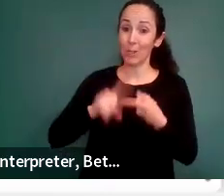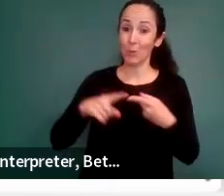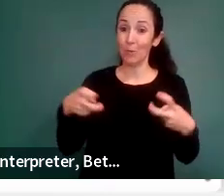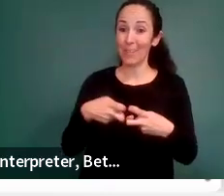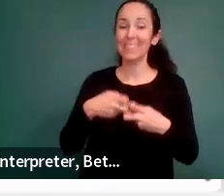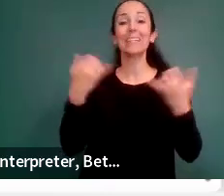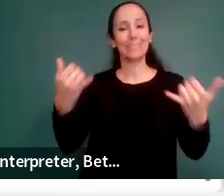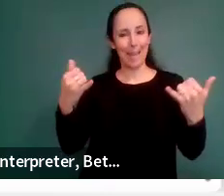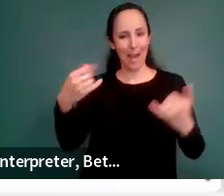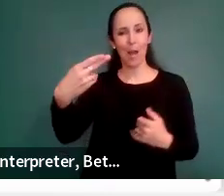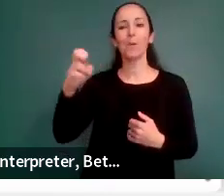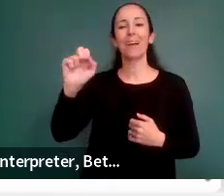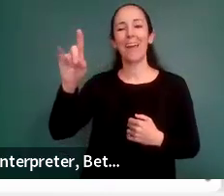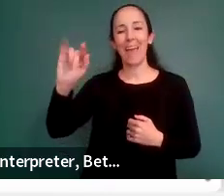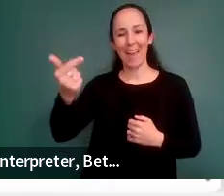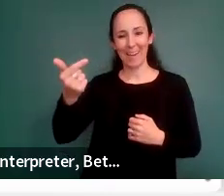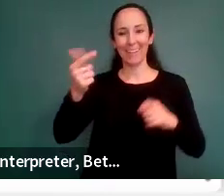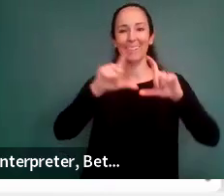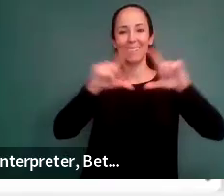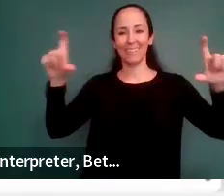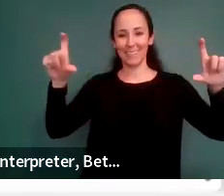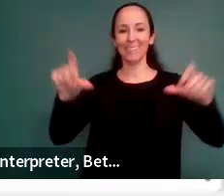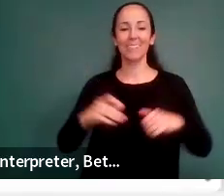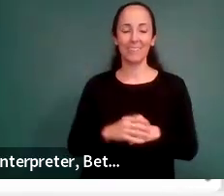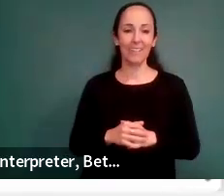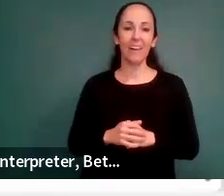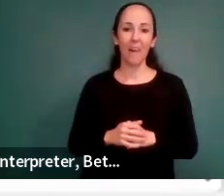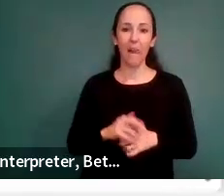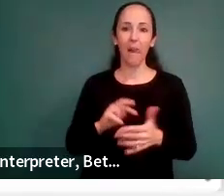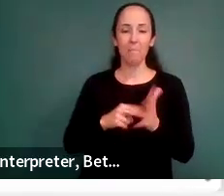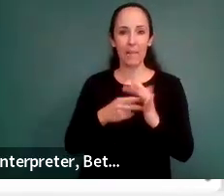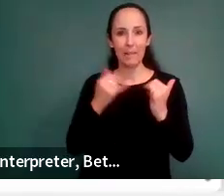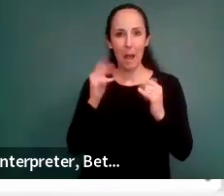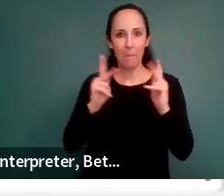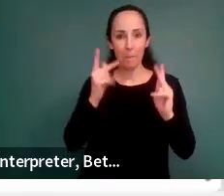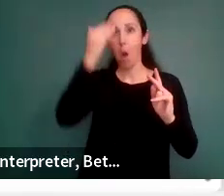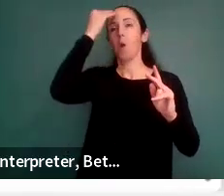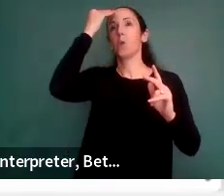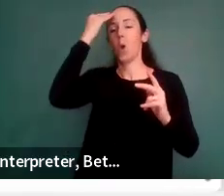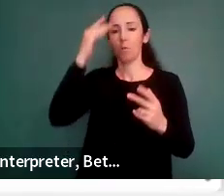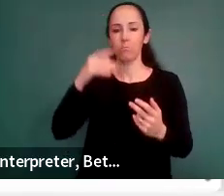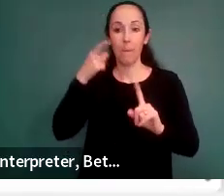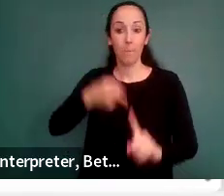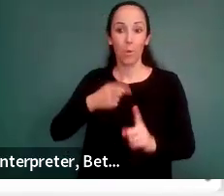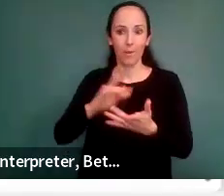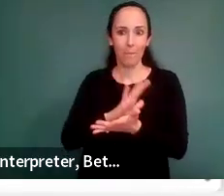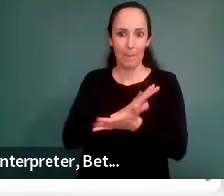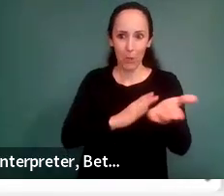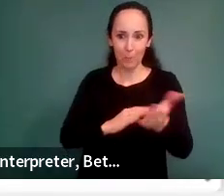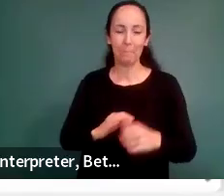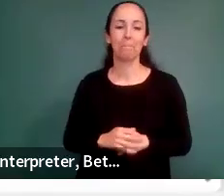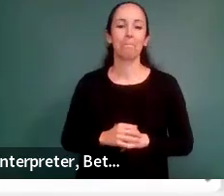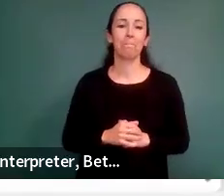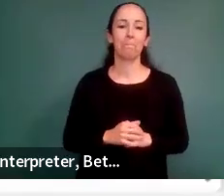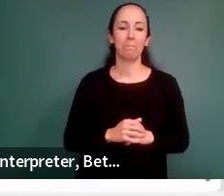heading, level 1. So folks will pay attention to that. And just like that, in